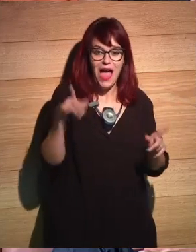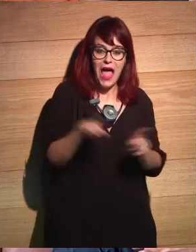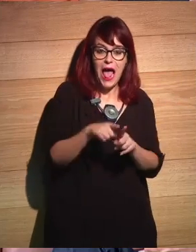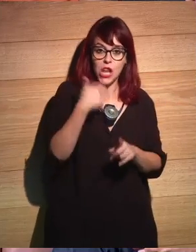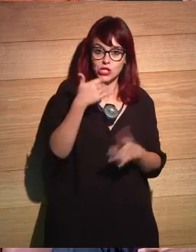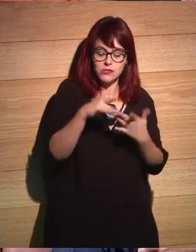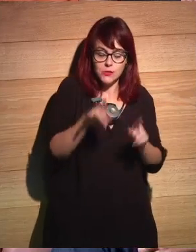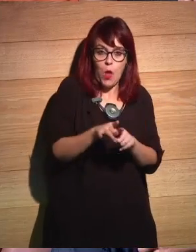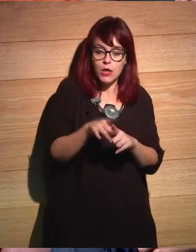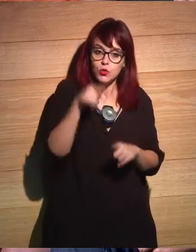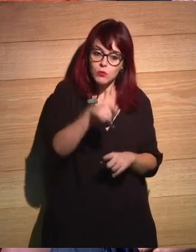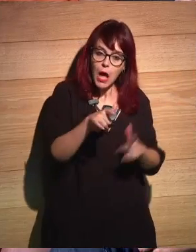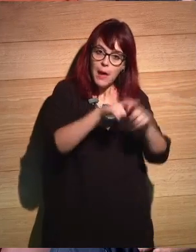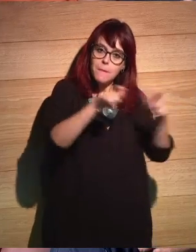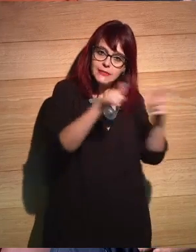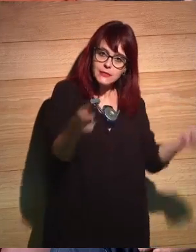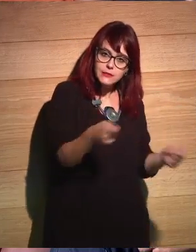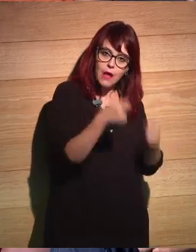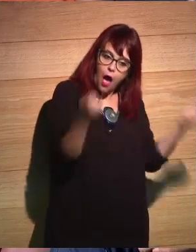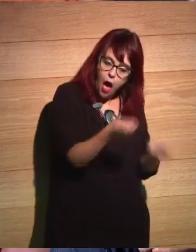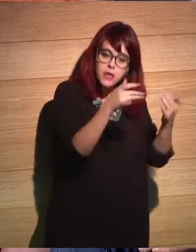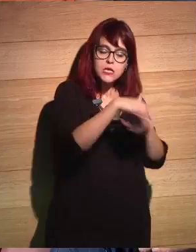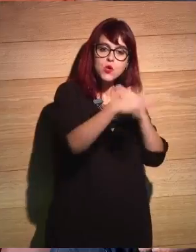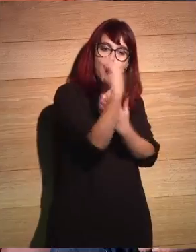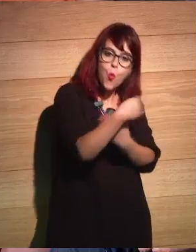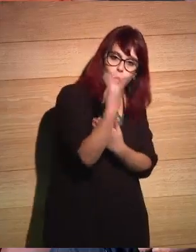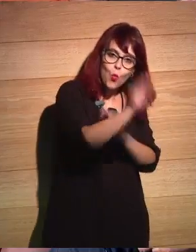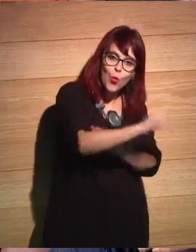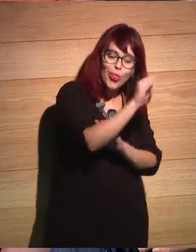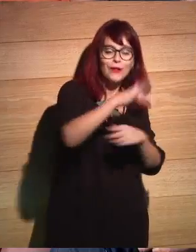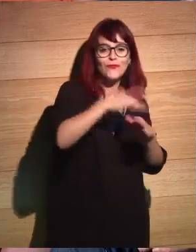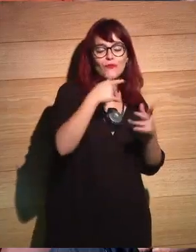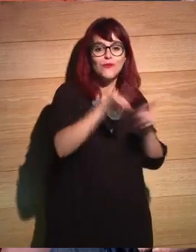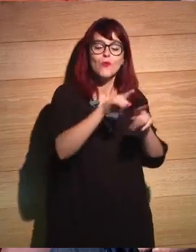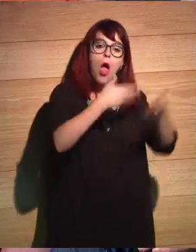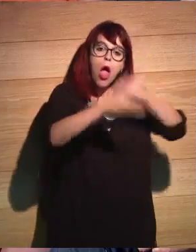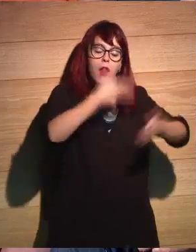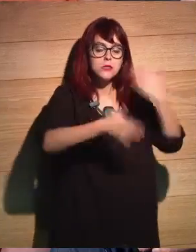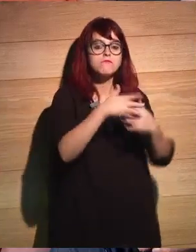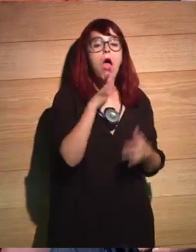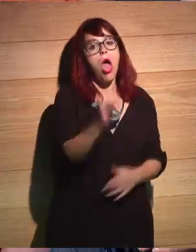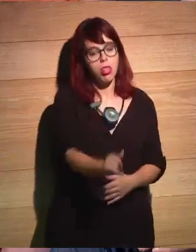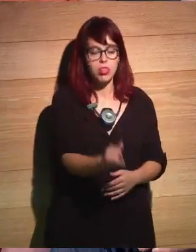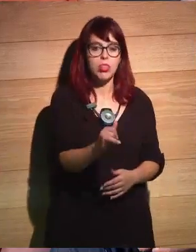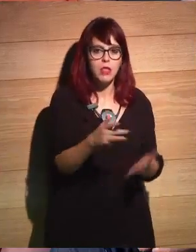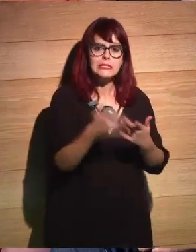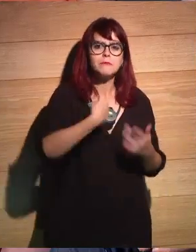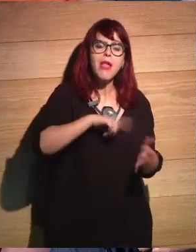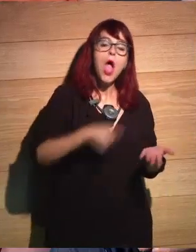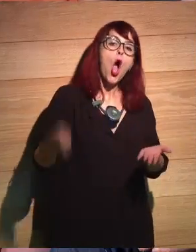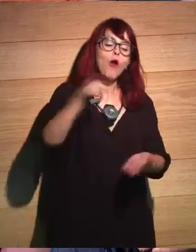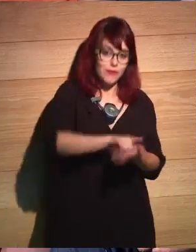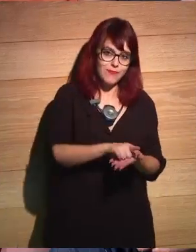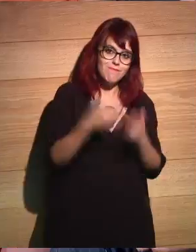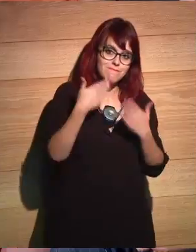you. He is going to publish with us, and I'm going to take care of you, and I'm going to turn you into something